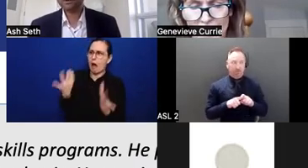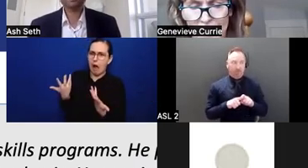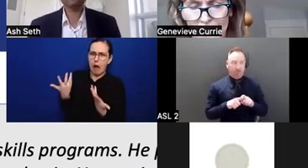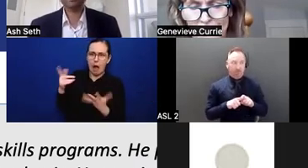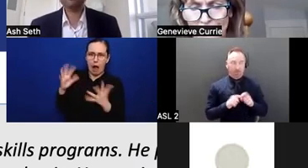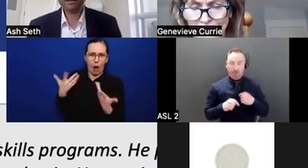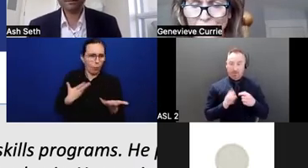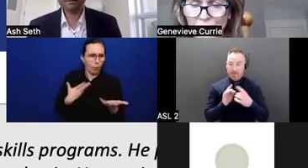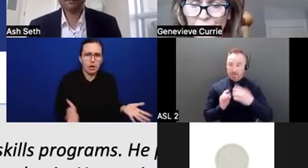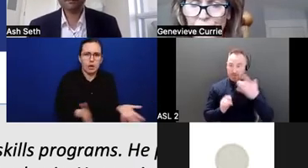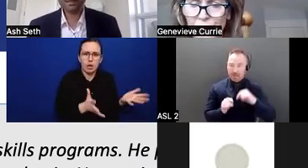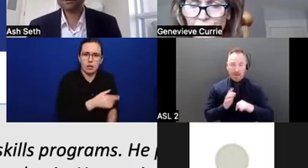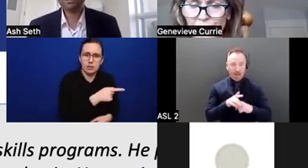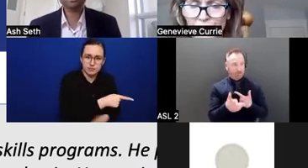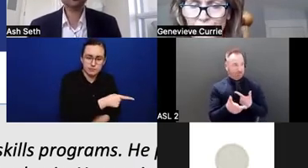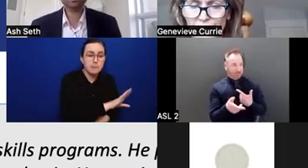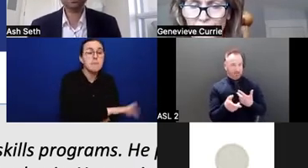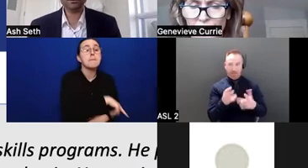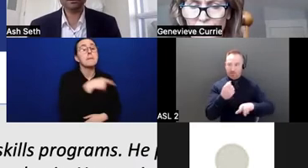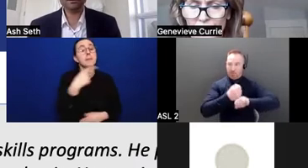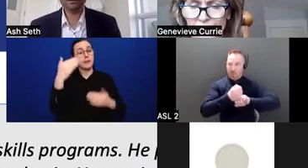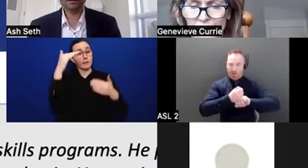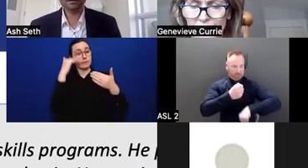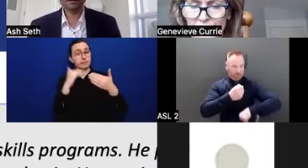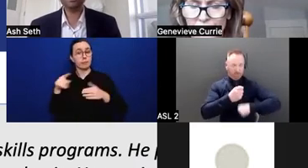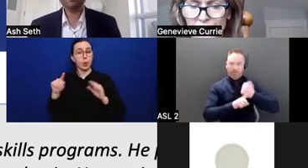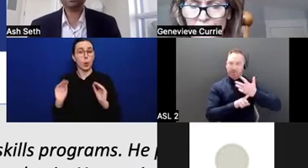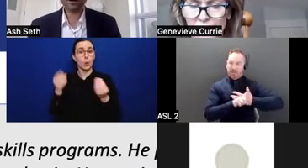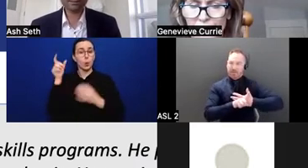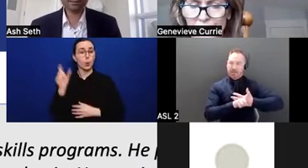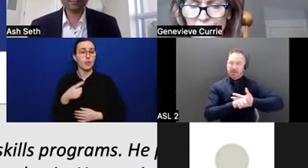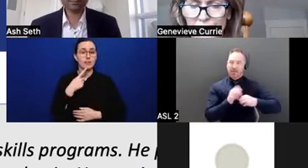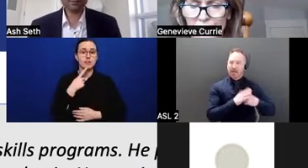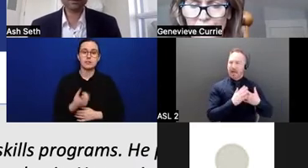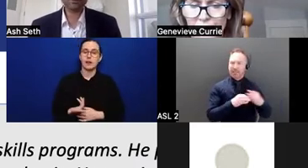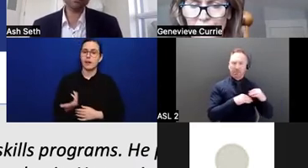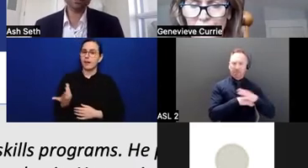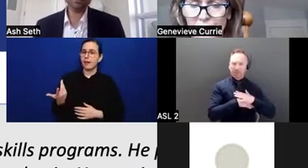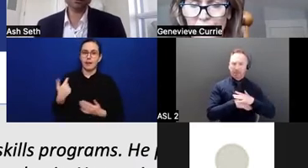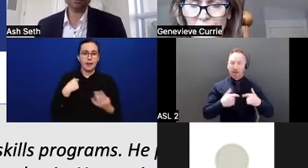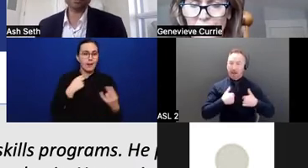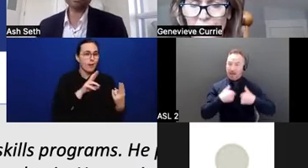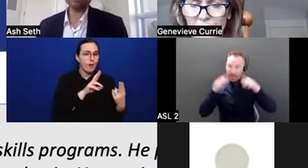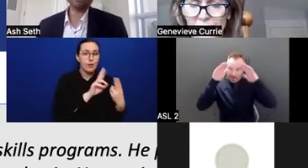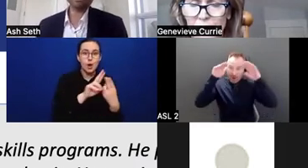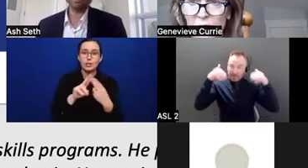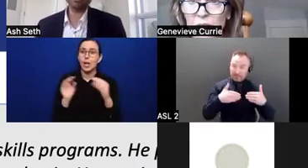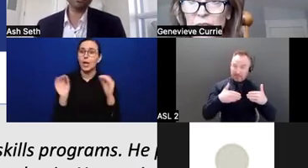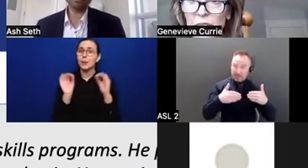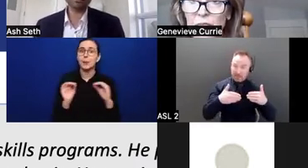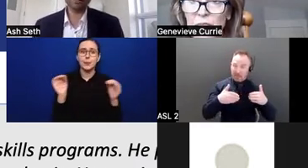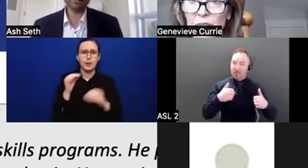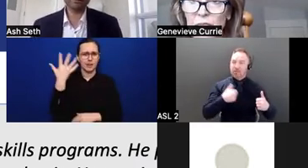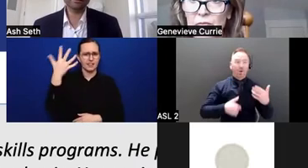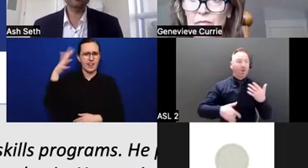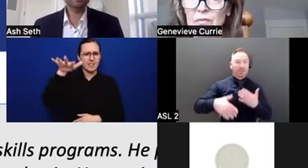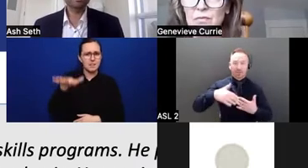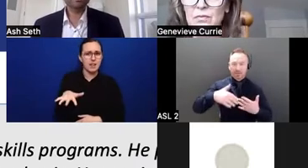people for a good 5 months. It really took a toll. I've got autism, so normally socializing is a thing or not a